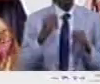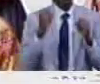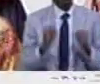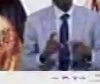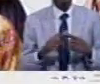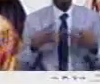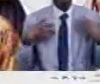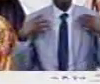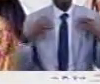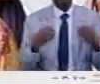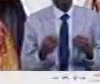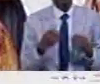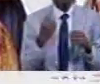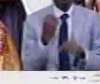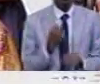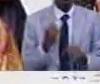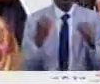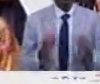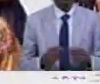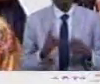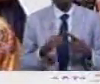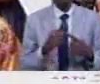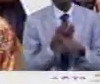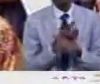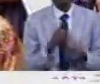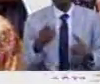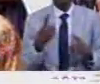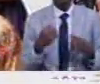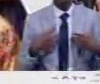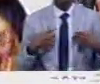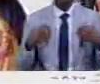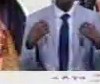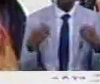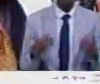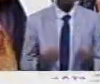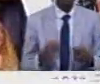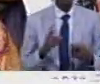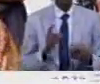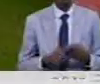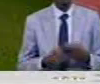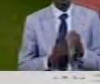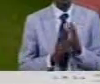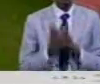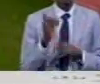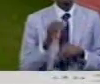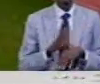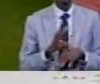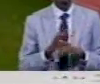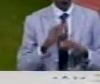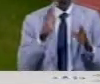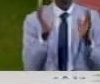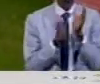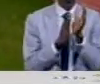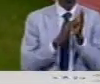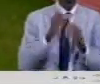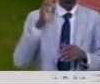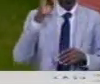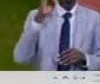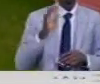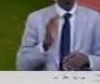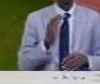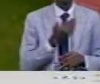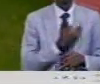him praise. Our God is good. Thank God for your own life, how the Lord has